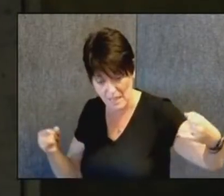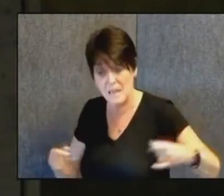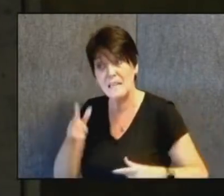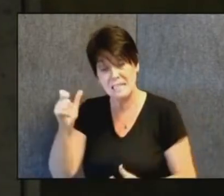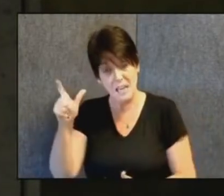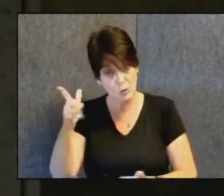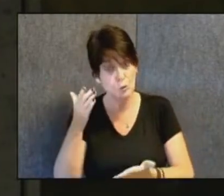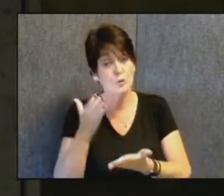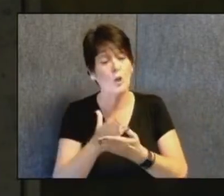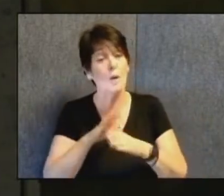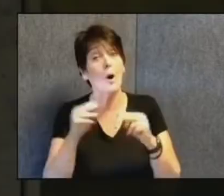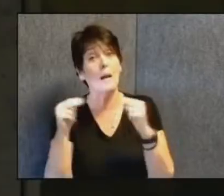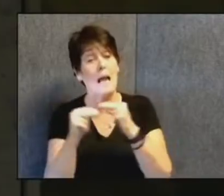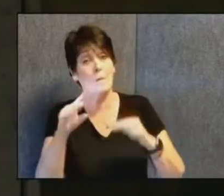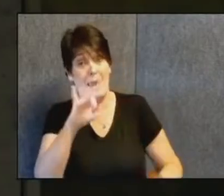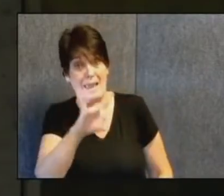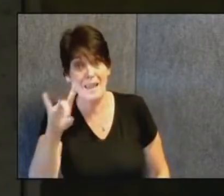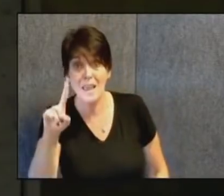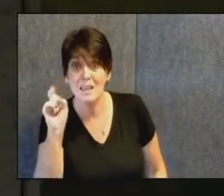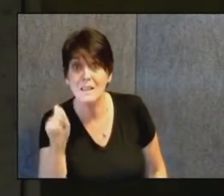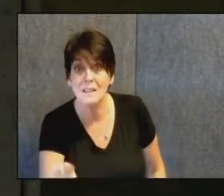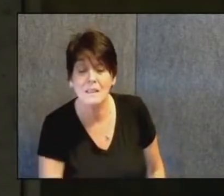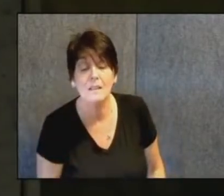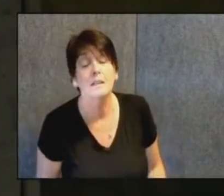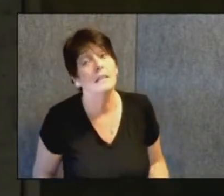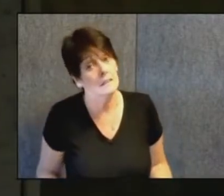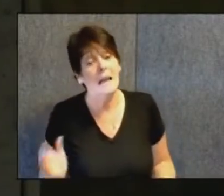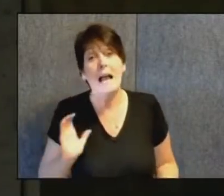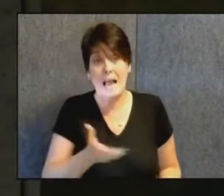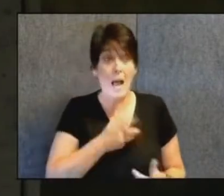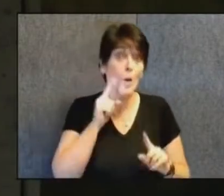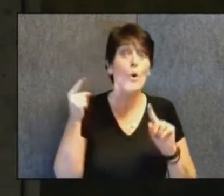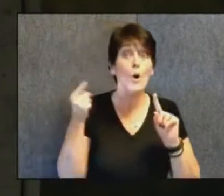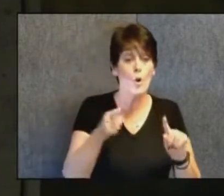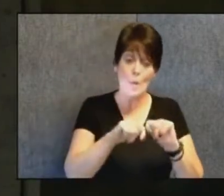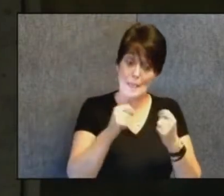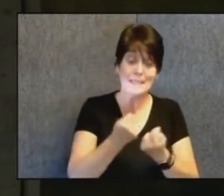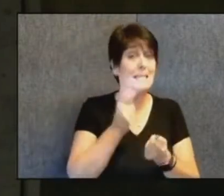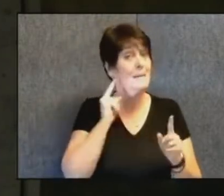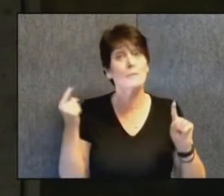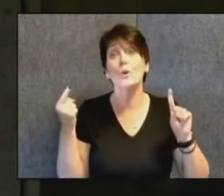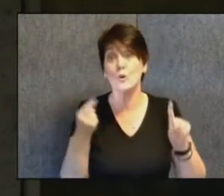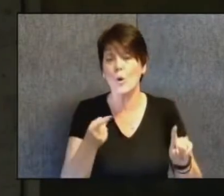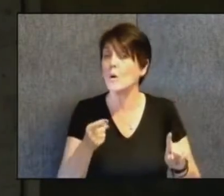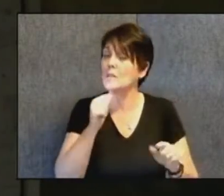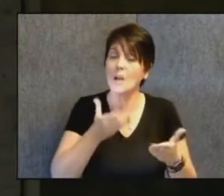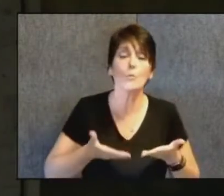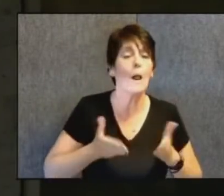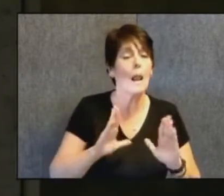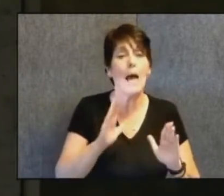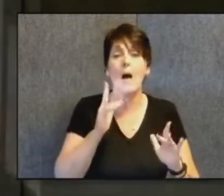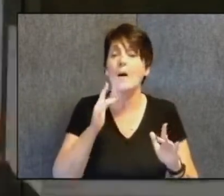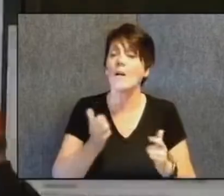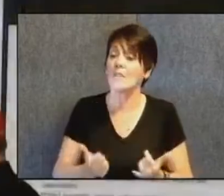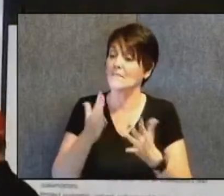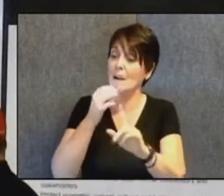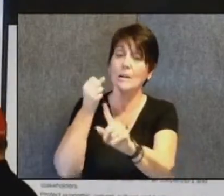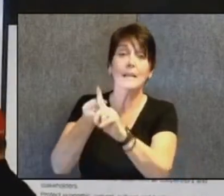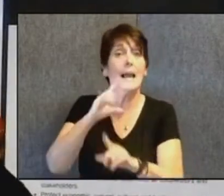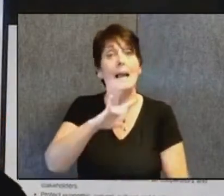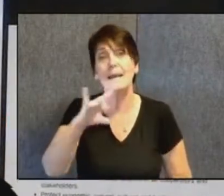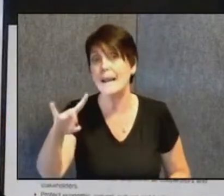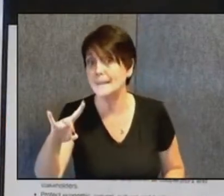stop the fire on Highway 88? It's our goal, it's the team's goal, to not let the fire get to